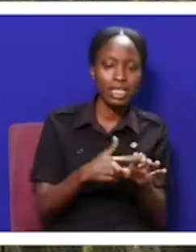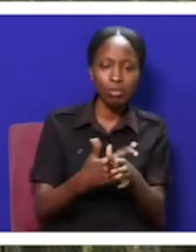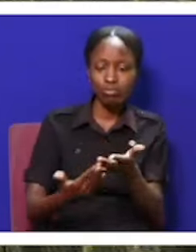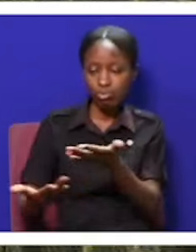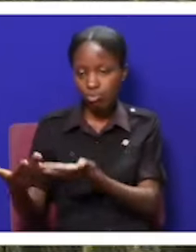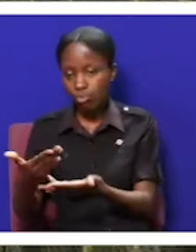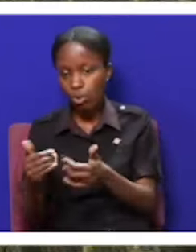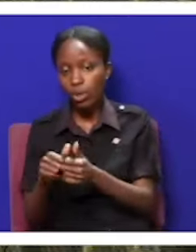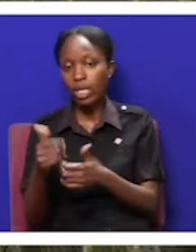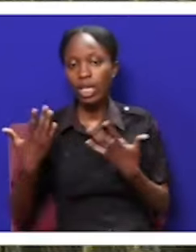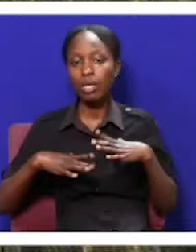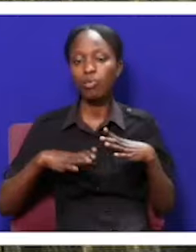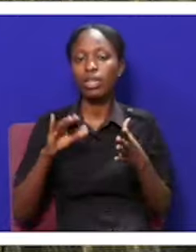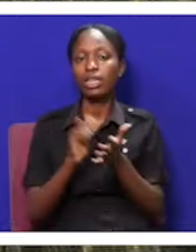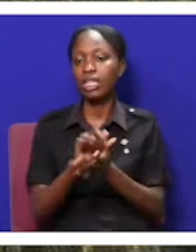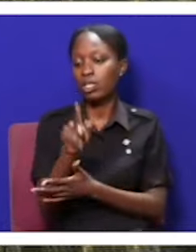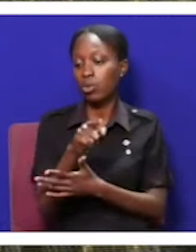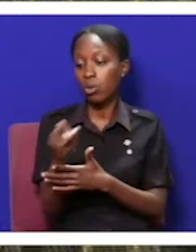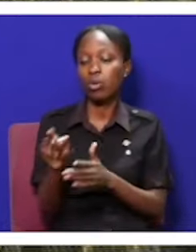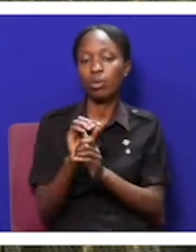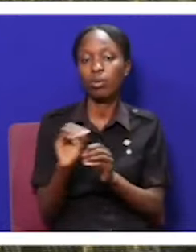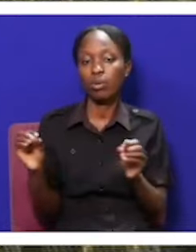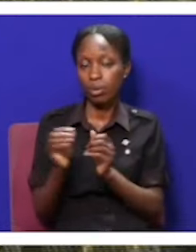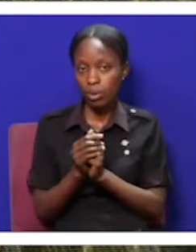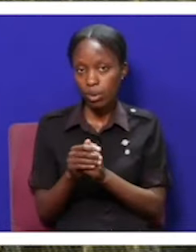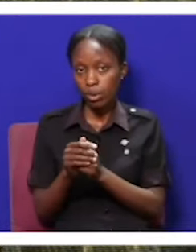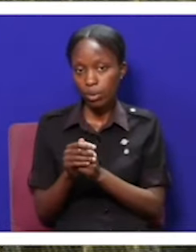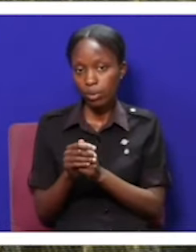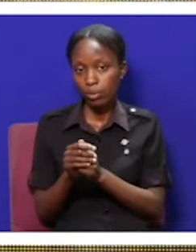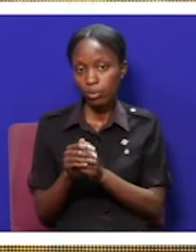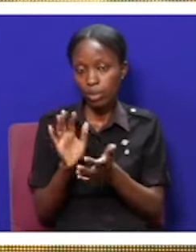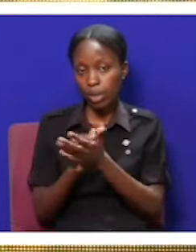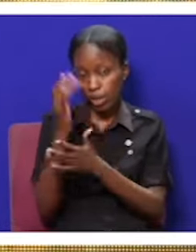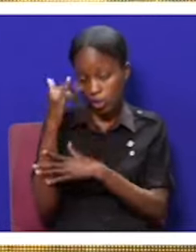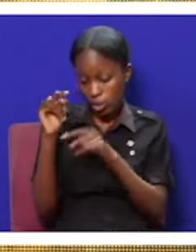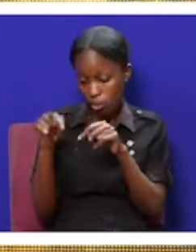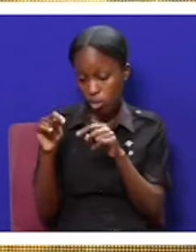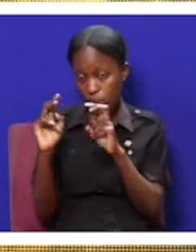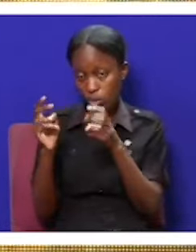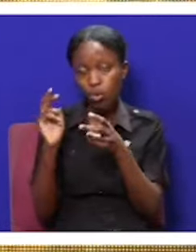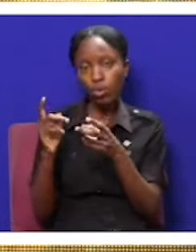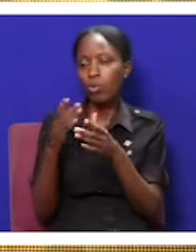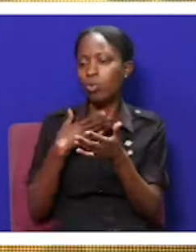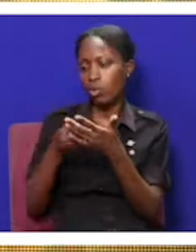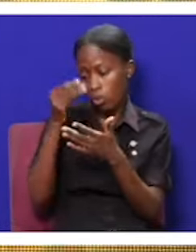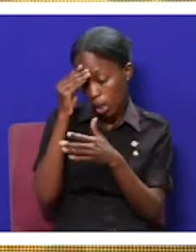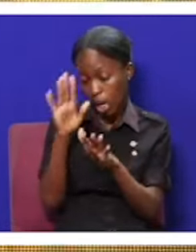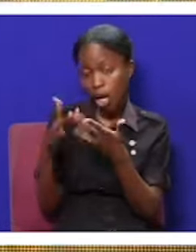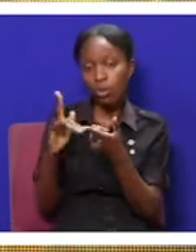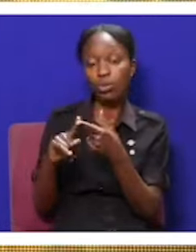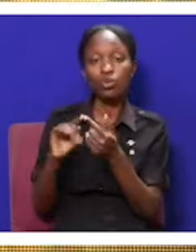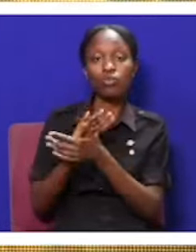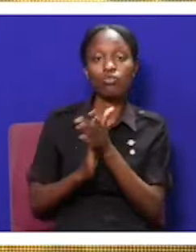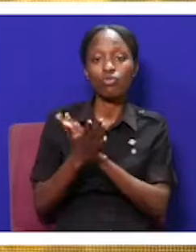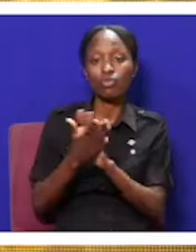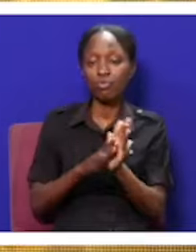others not to offend. No wonder today's topic, to forgive. So then I will take